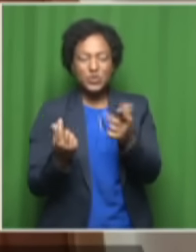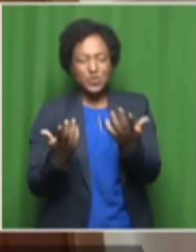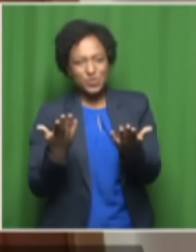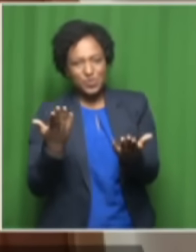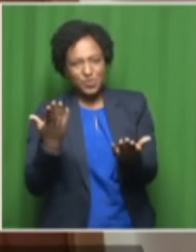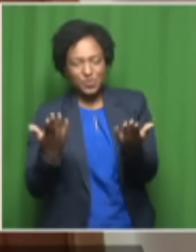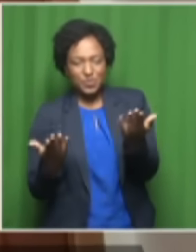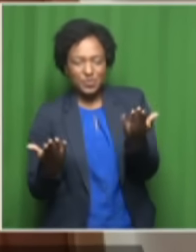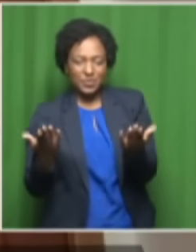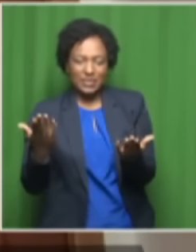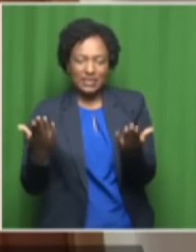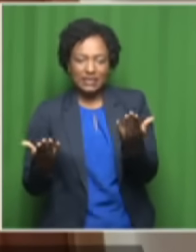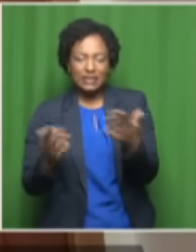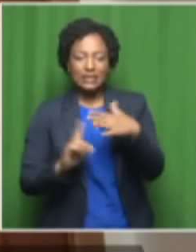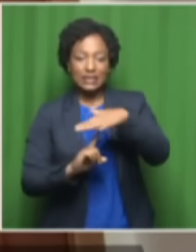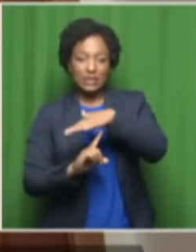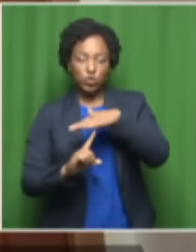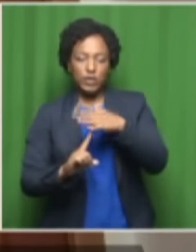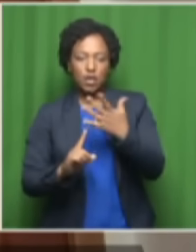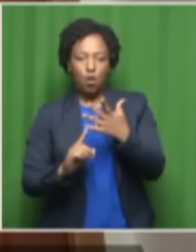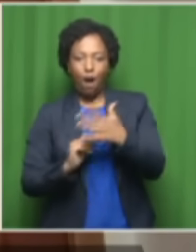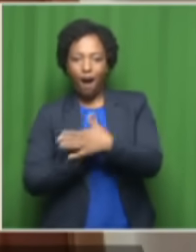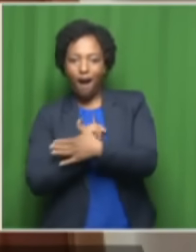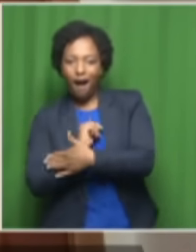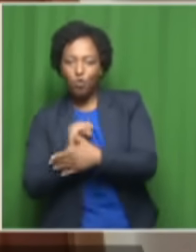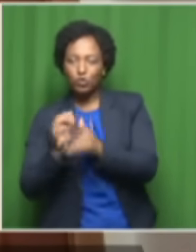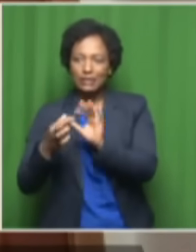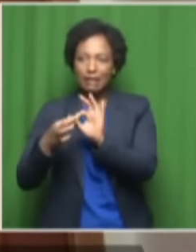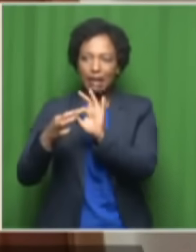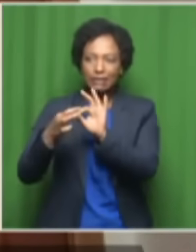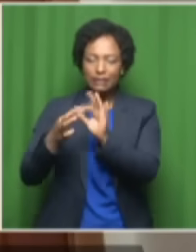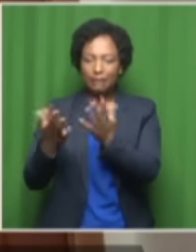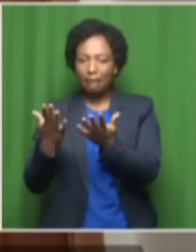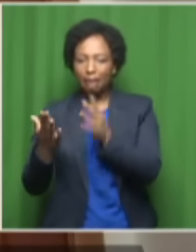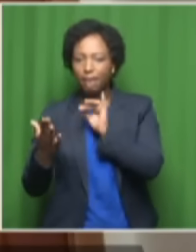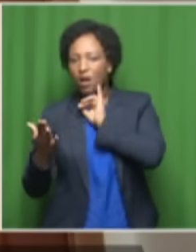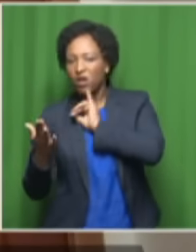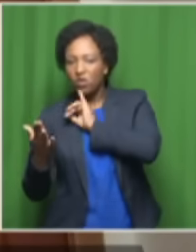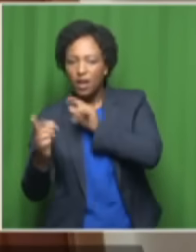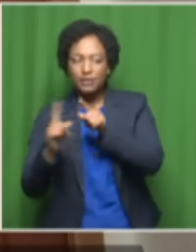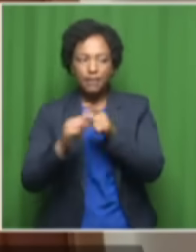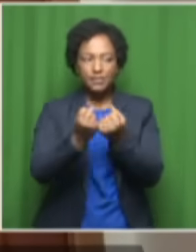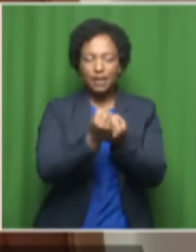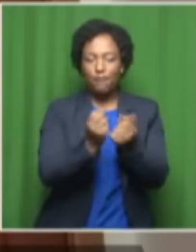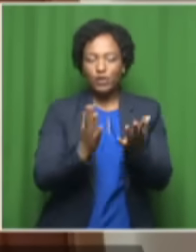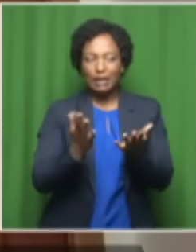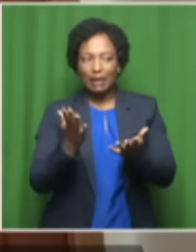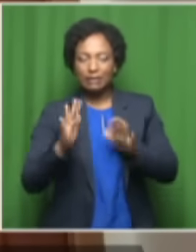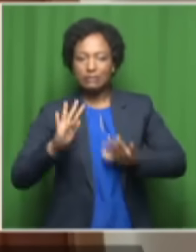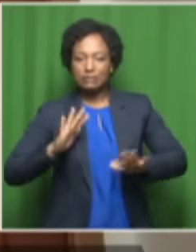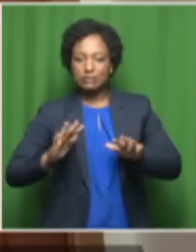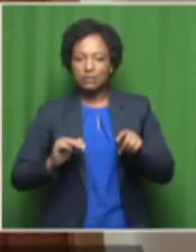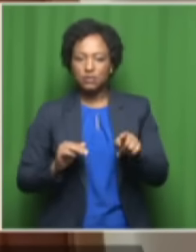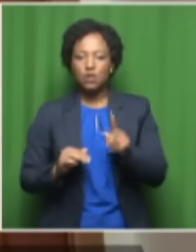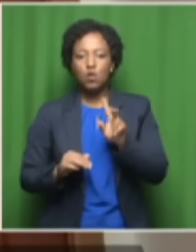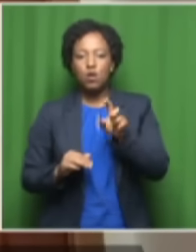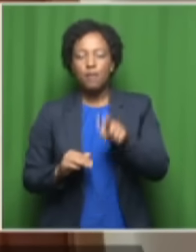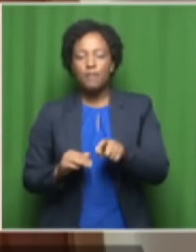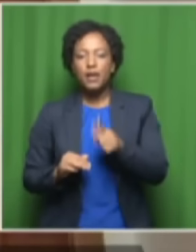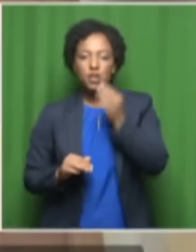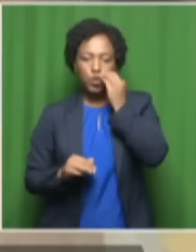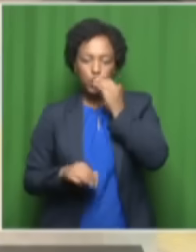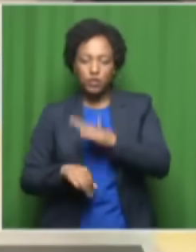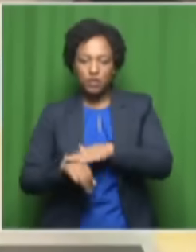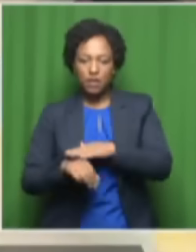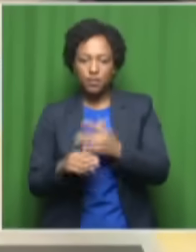there's a real diplomatic situation that's going to be brewing here between Israel and its supporters. I'm going to pause the conversation. We need to take our news